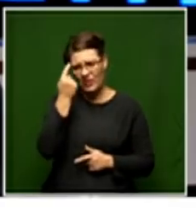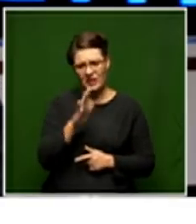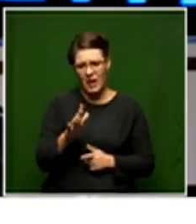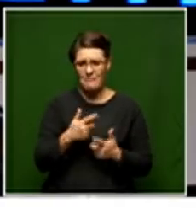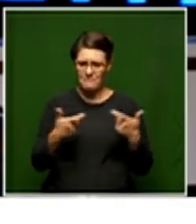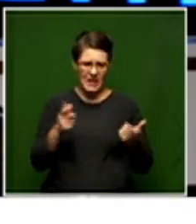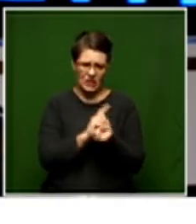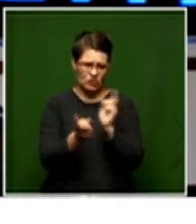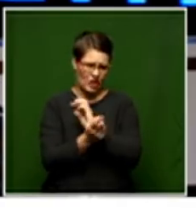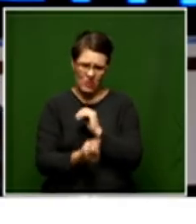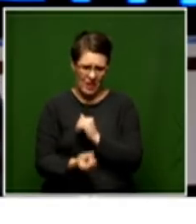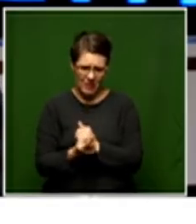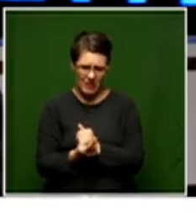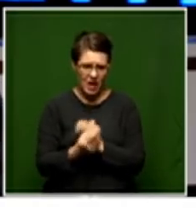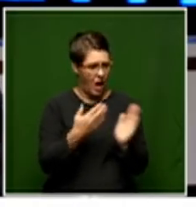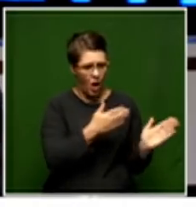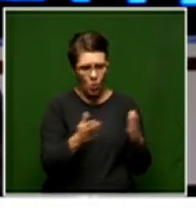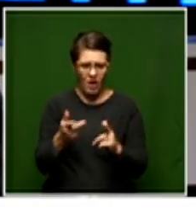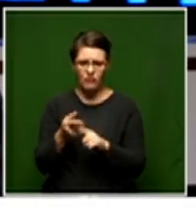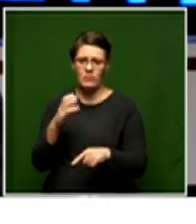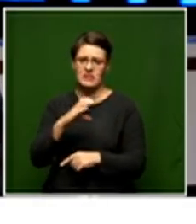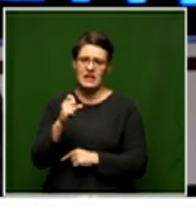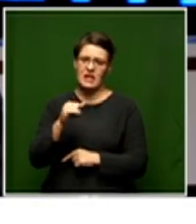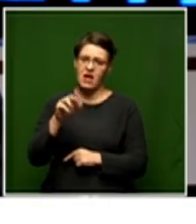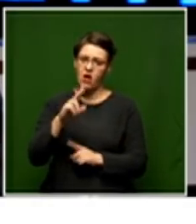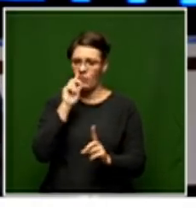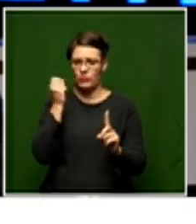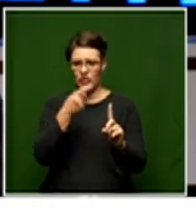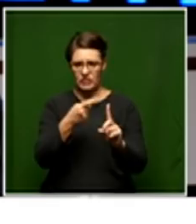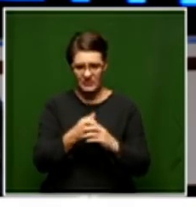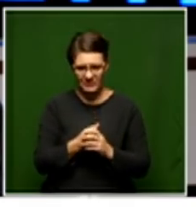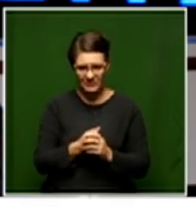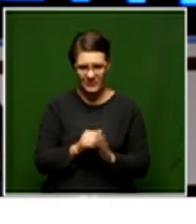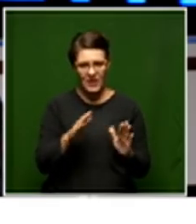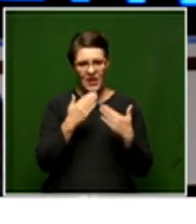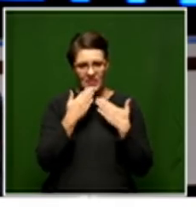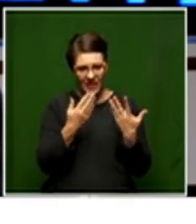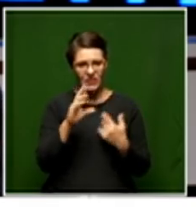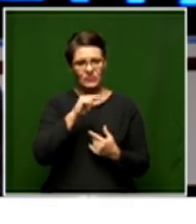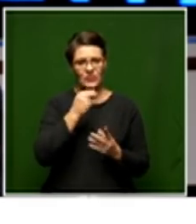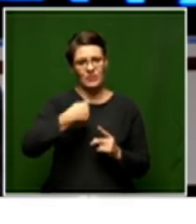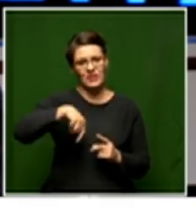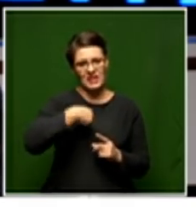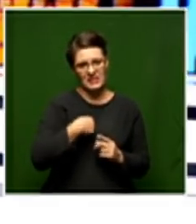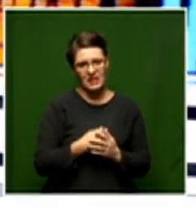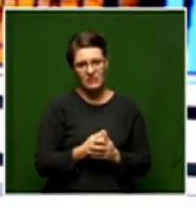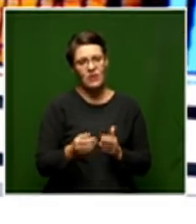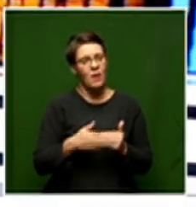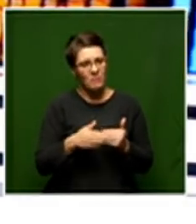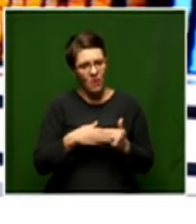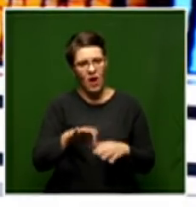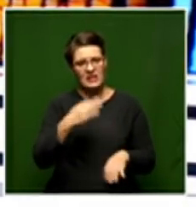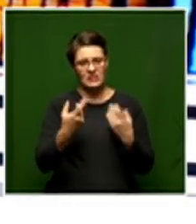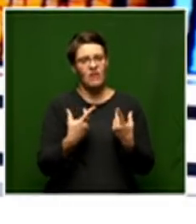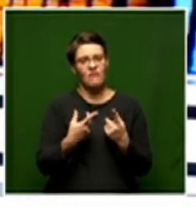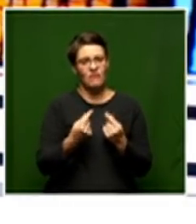big changes away from the CSIR projections. Yeah. All right, Susan, thanks so much for talking to us, and we'll get more analysis from